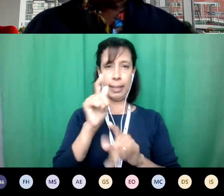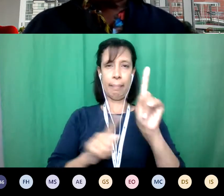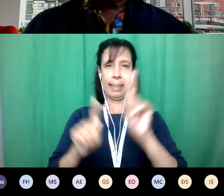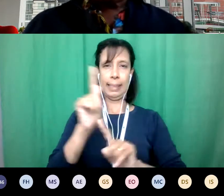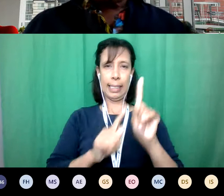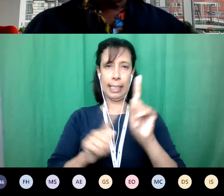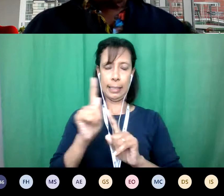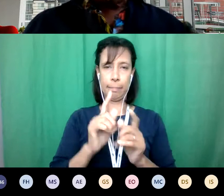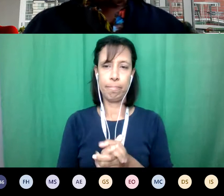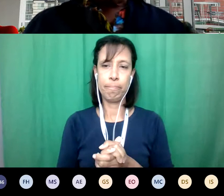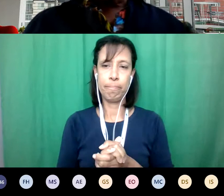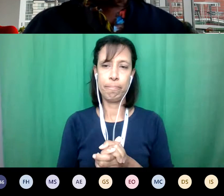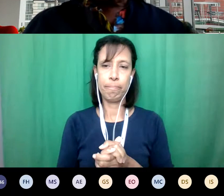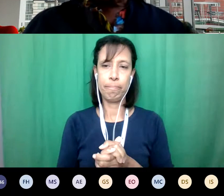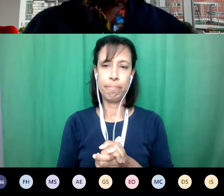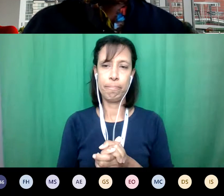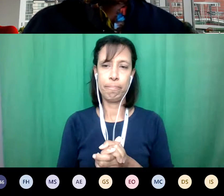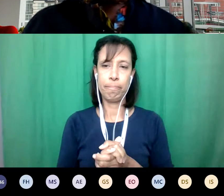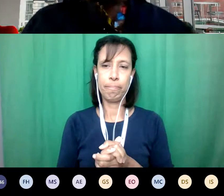today.